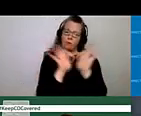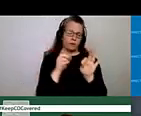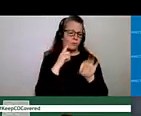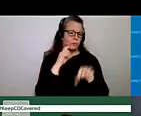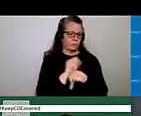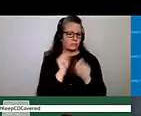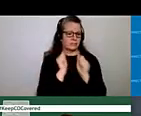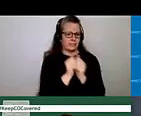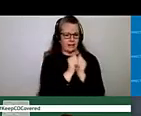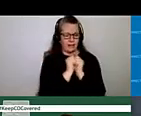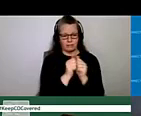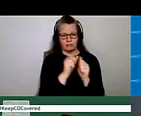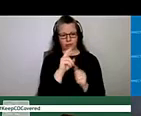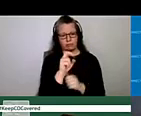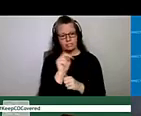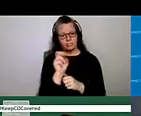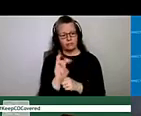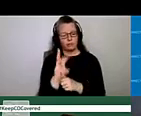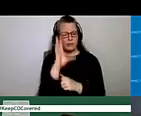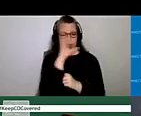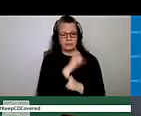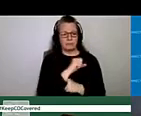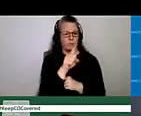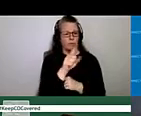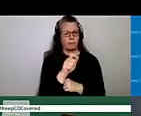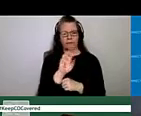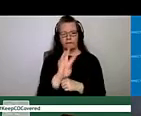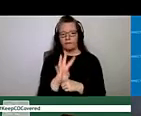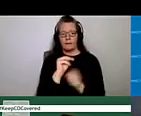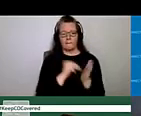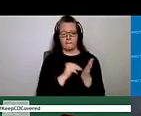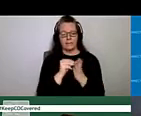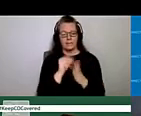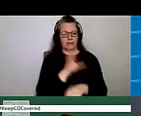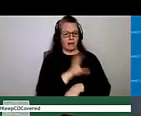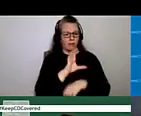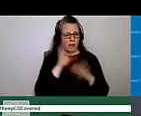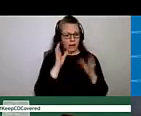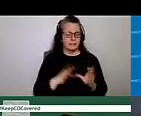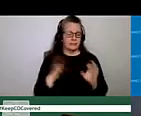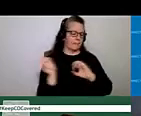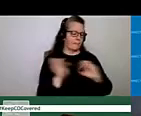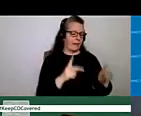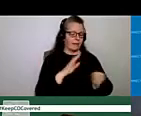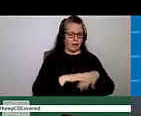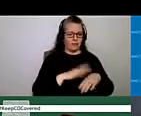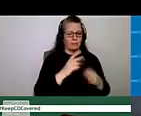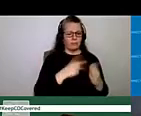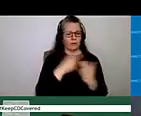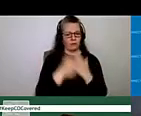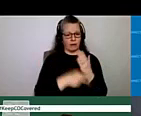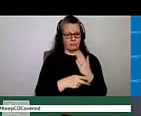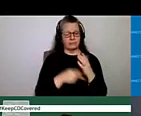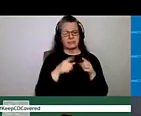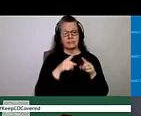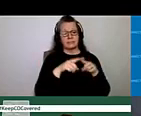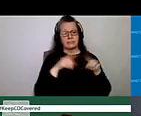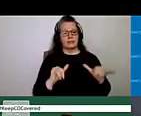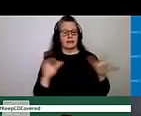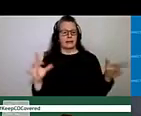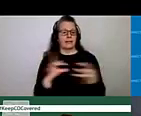together to renew the estimated 1.4 million Coloradans back onto our programs, while connecting an